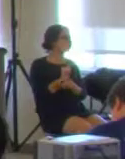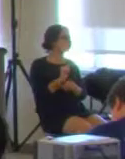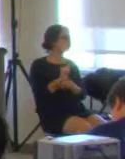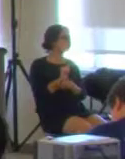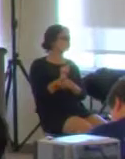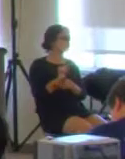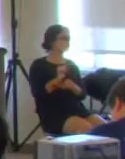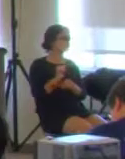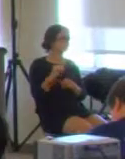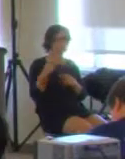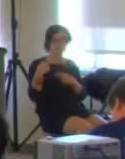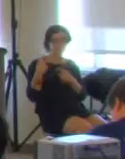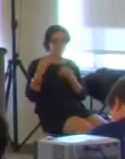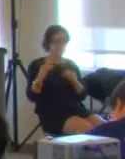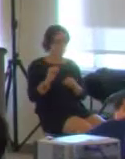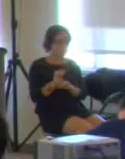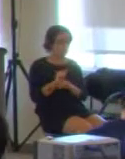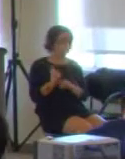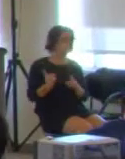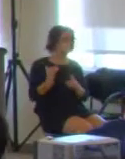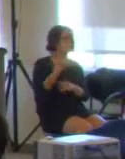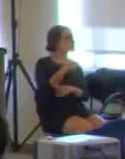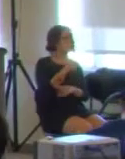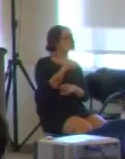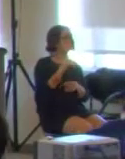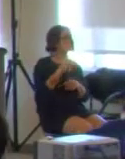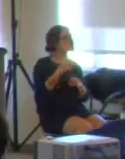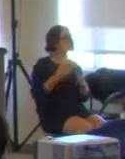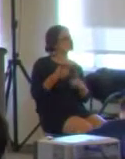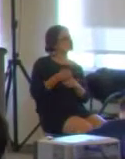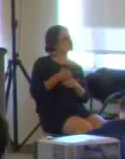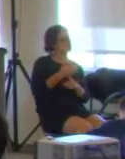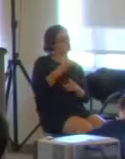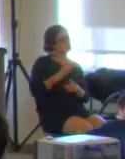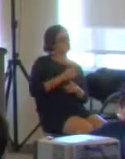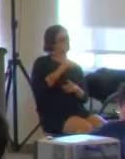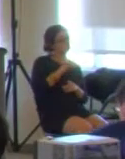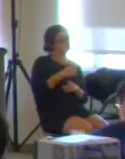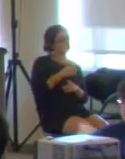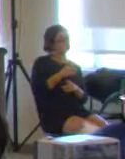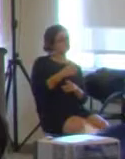market or job force after a really long time, or maybe have never really been,